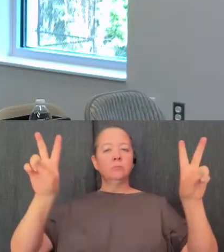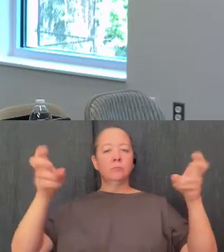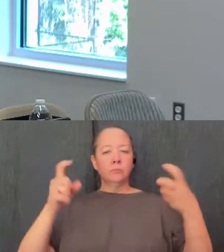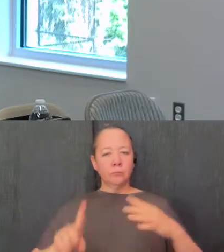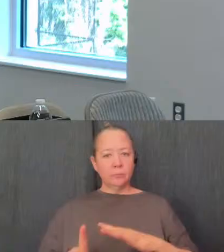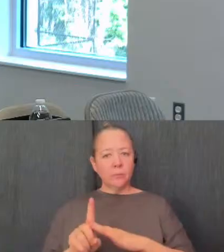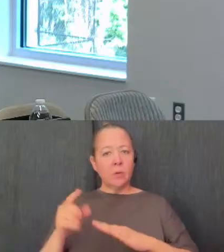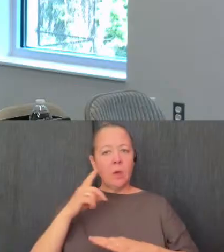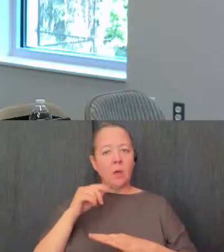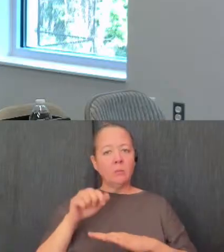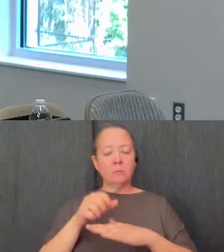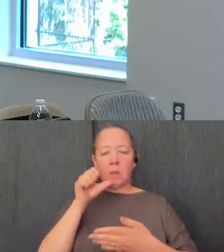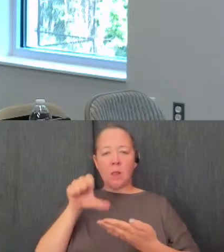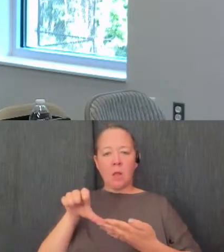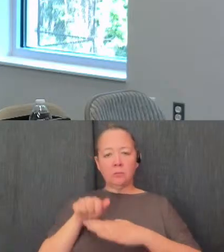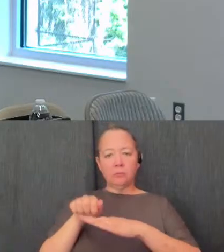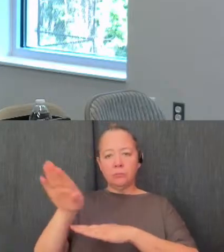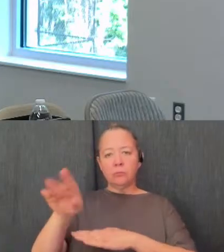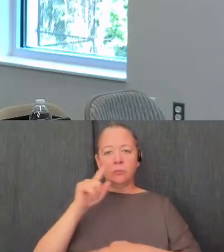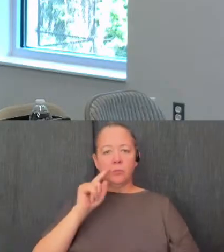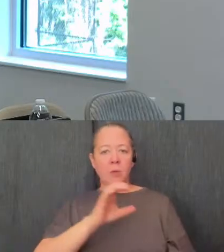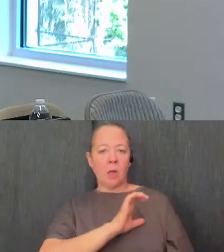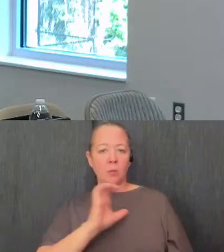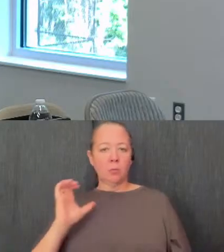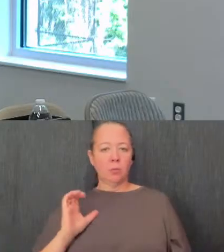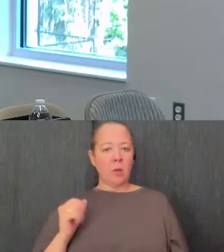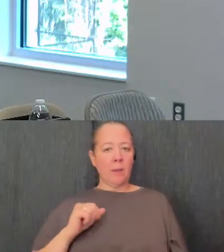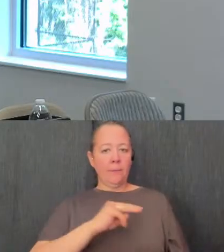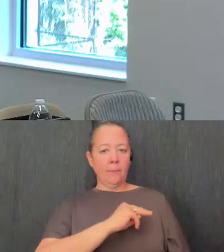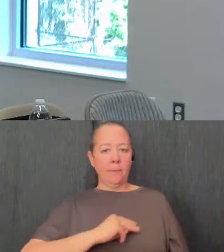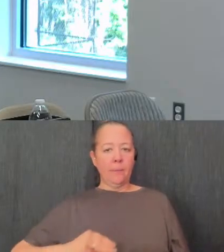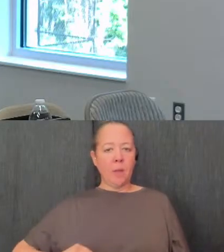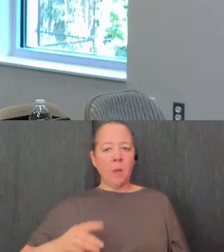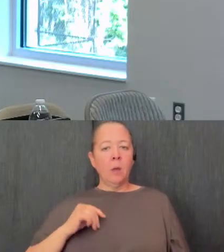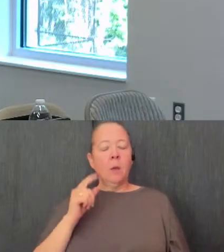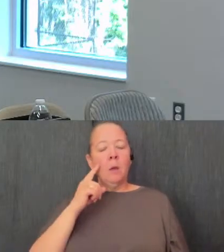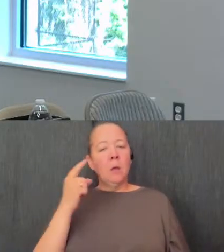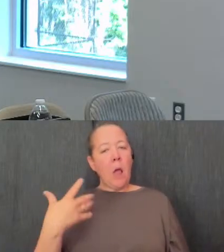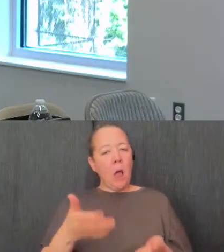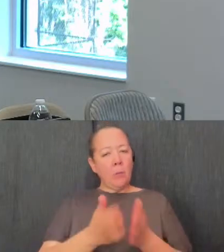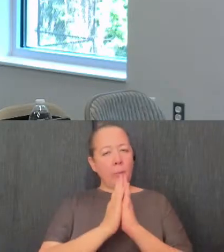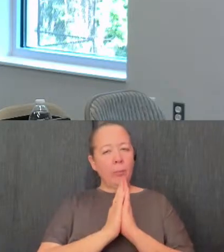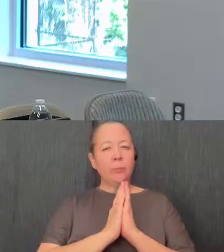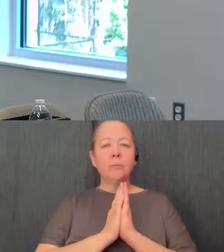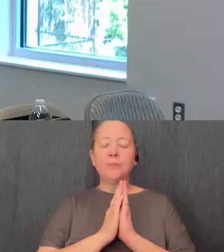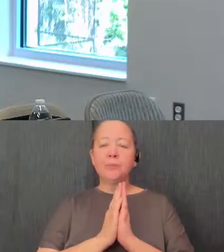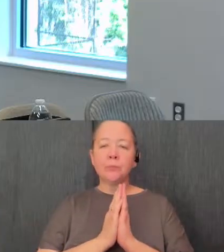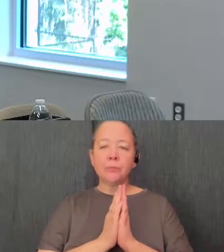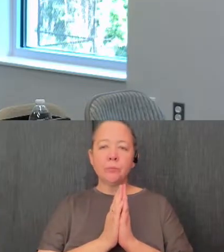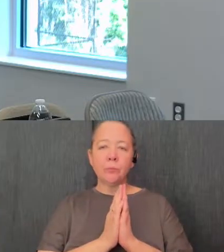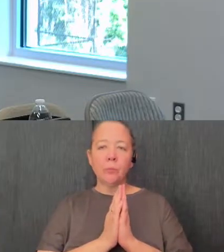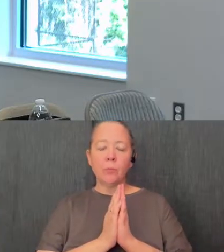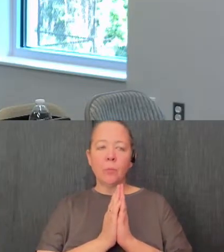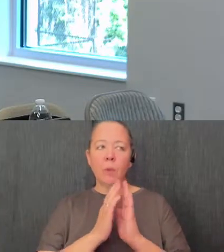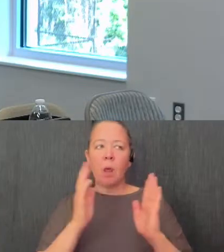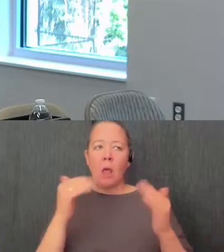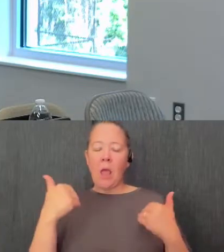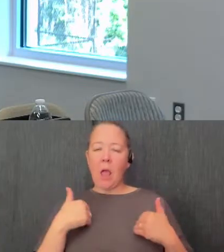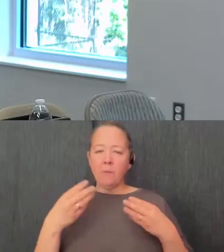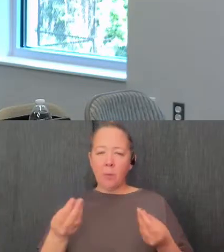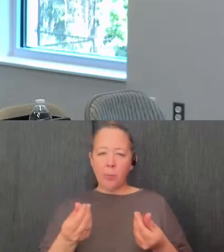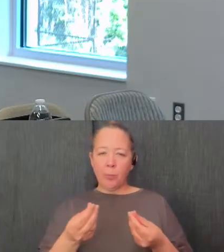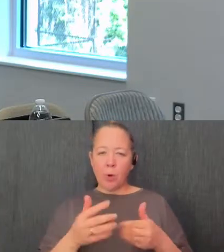to the mayor asking if there was a way to do a property tax increase that is a little bit